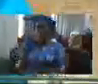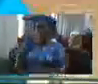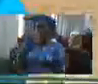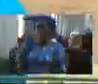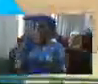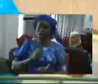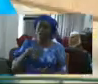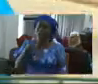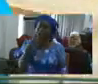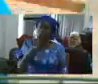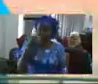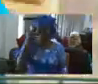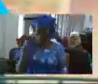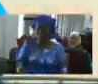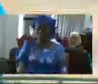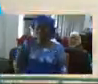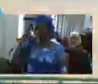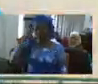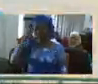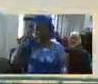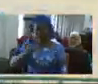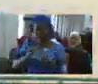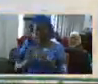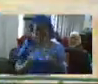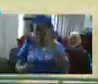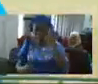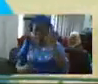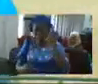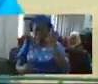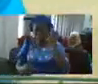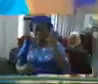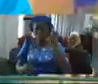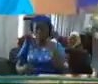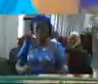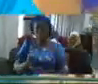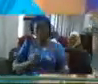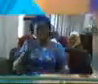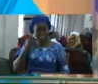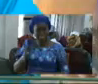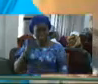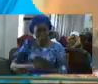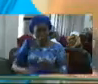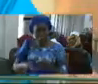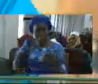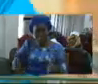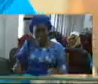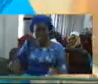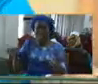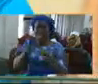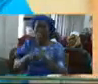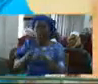Reason number one, I saw what happened as an opportunity to teach you another lesson